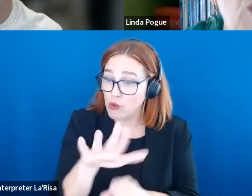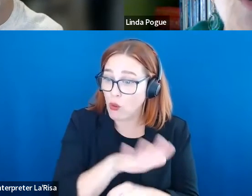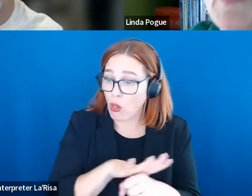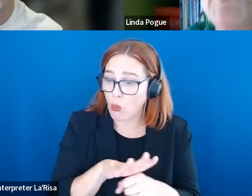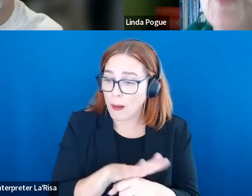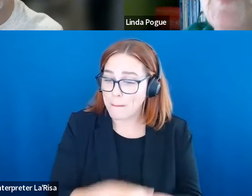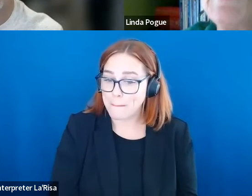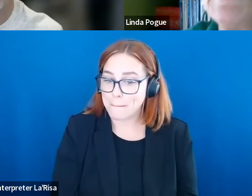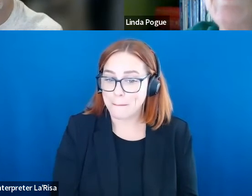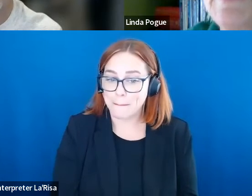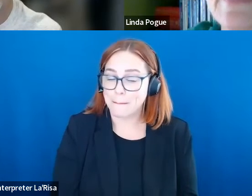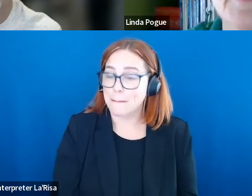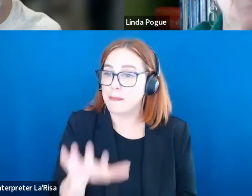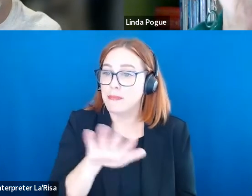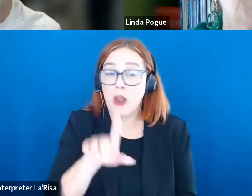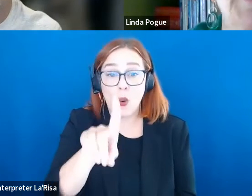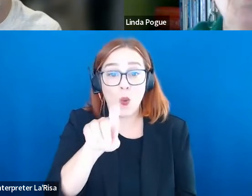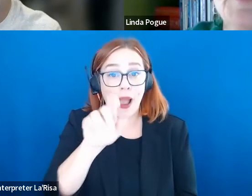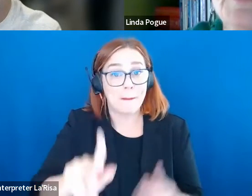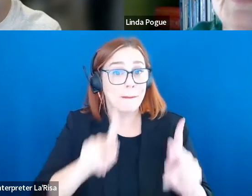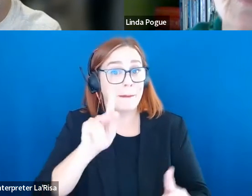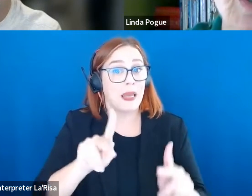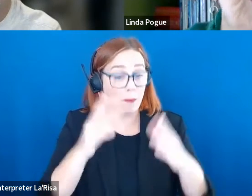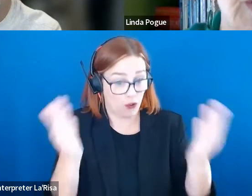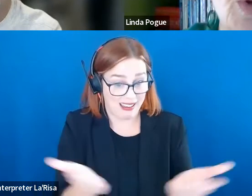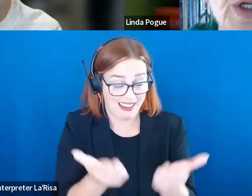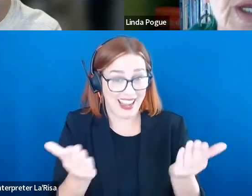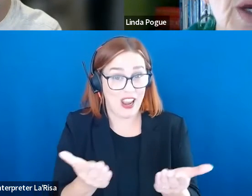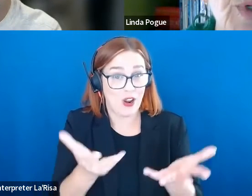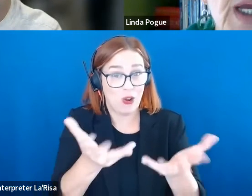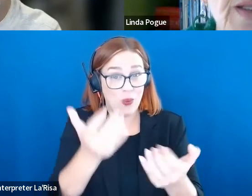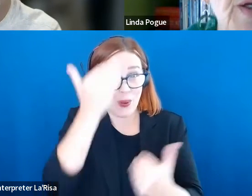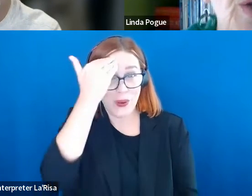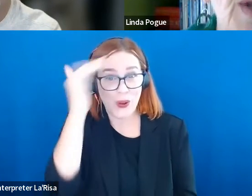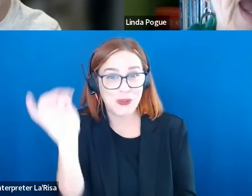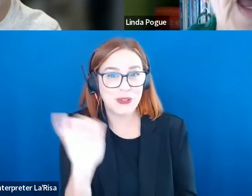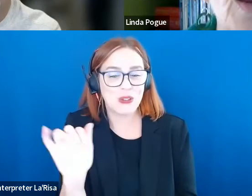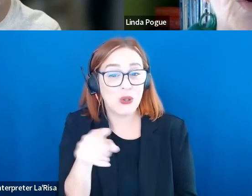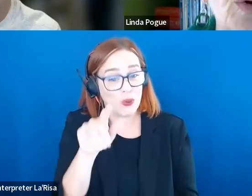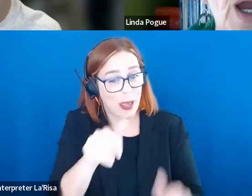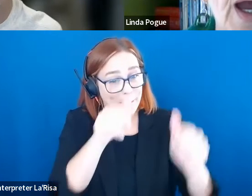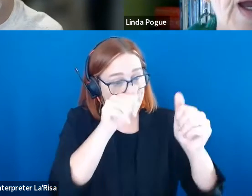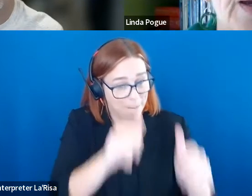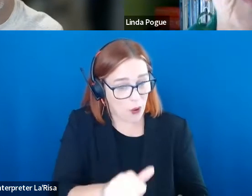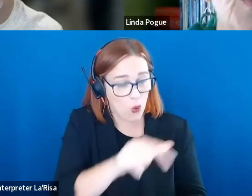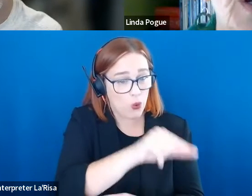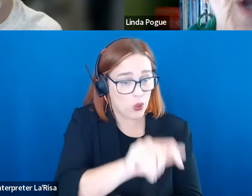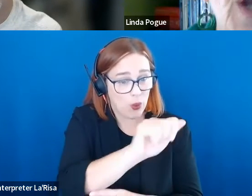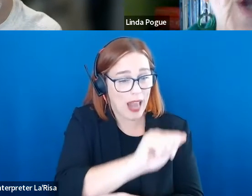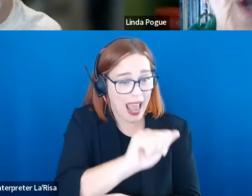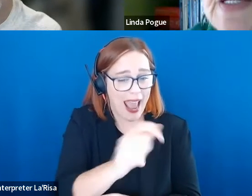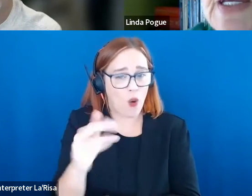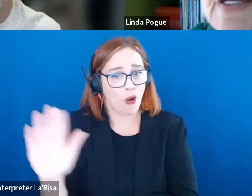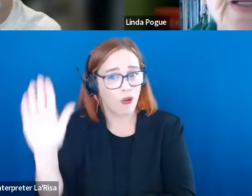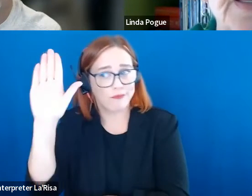almost 100 people who are participating in this call would be interested to know too. So you can put it in the Q&A or raise